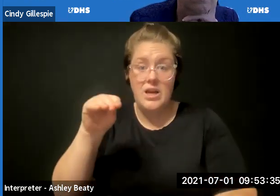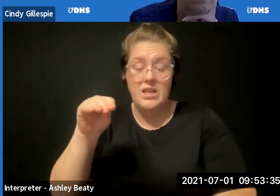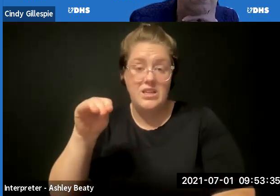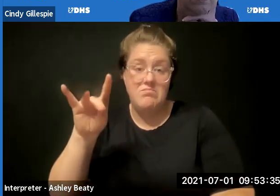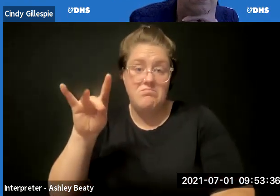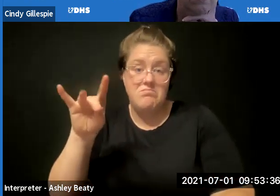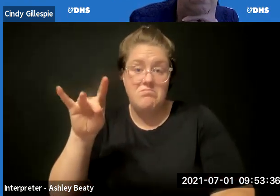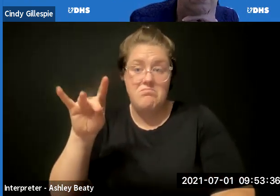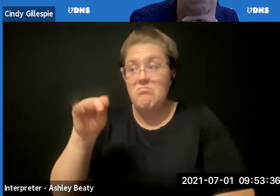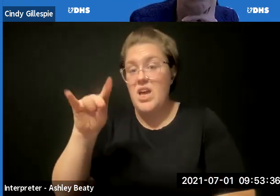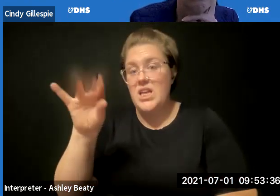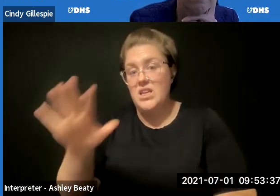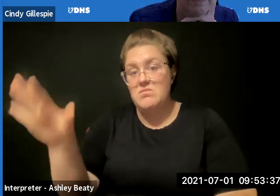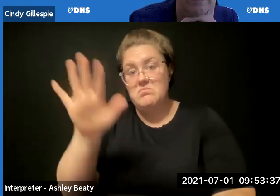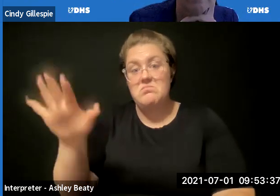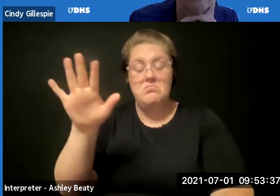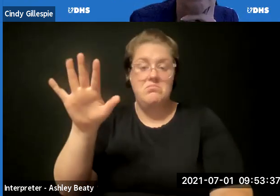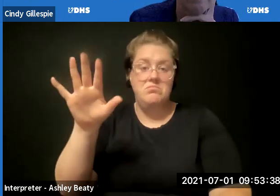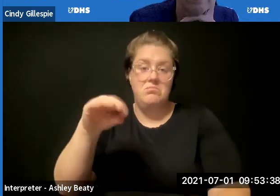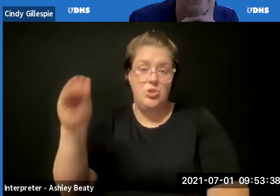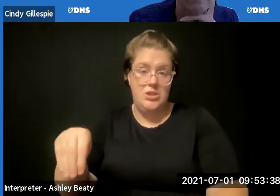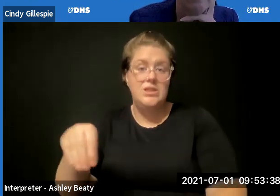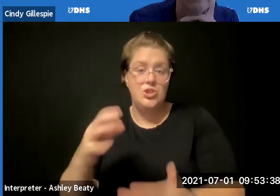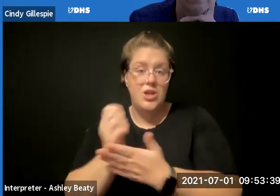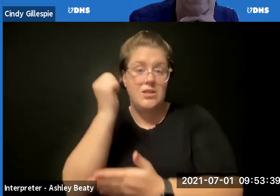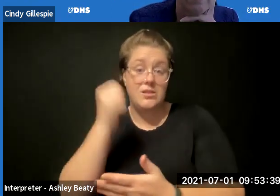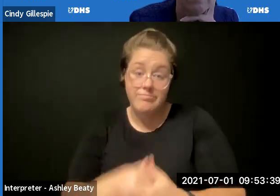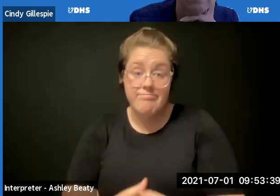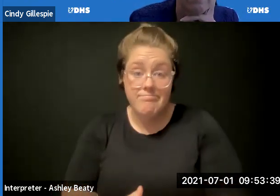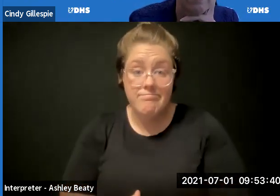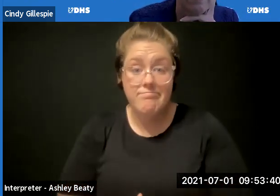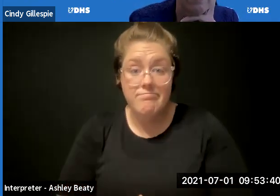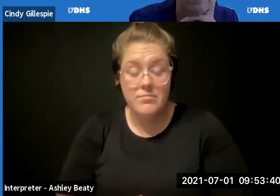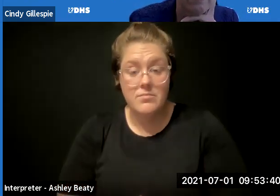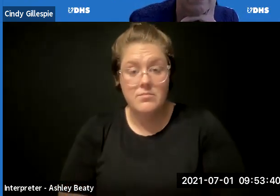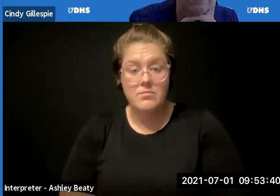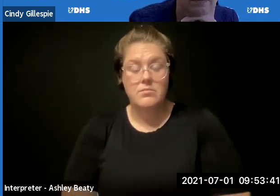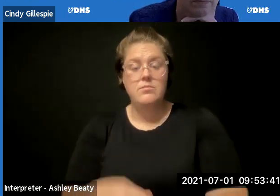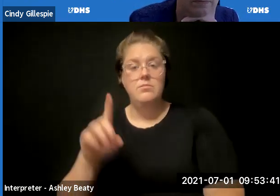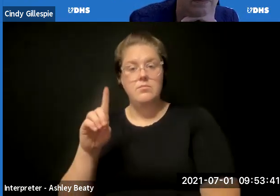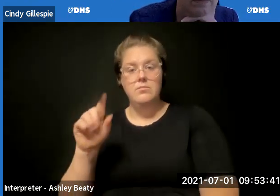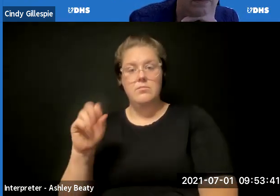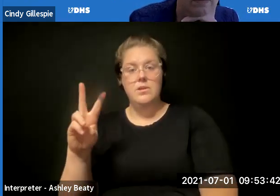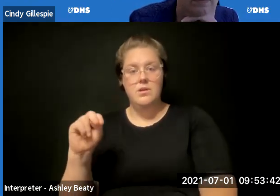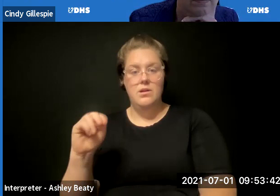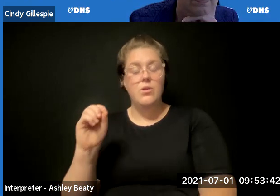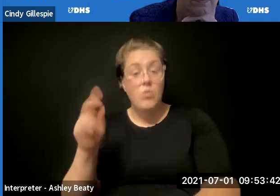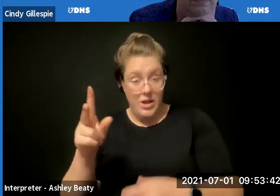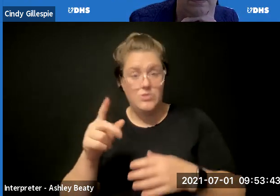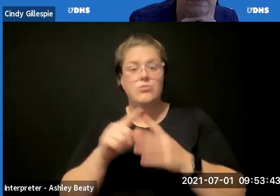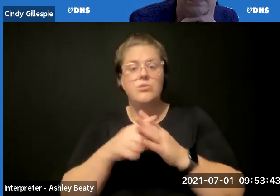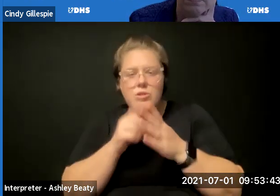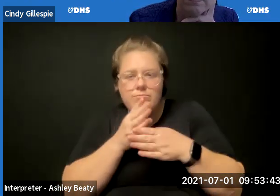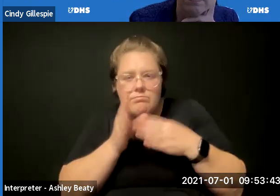80% range. Great. And just to wrap up, I know a couple other questions that came